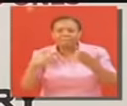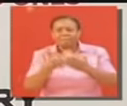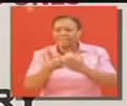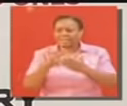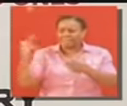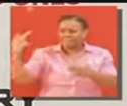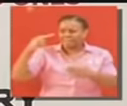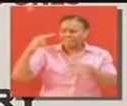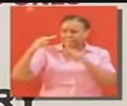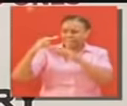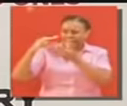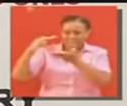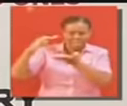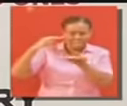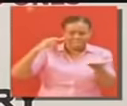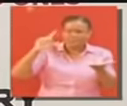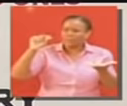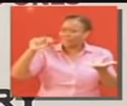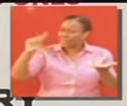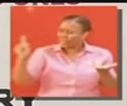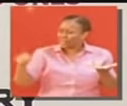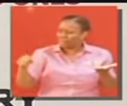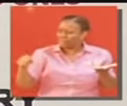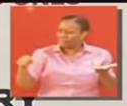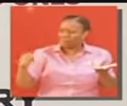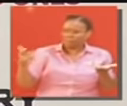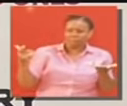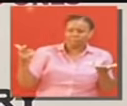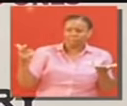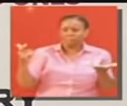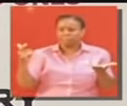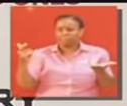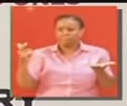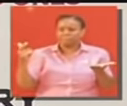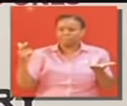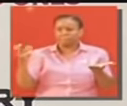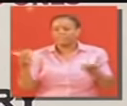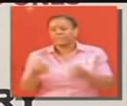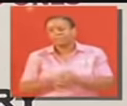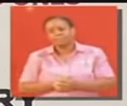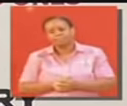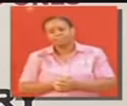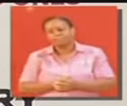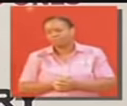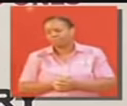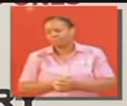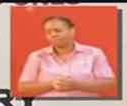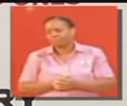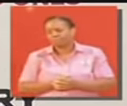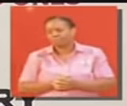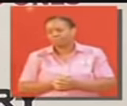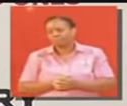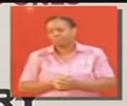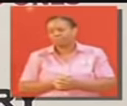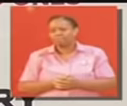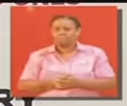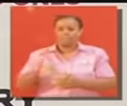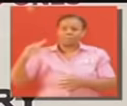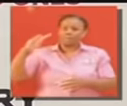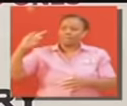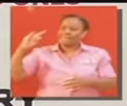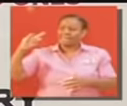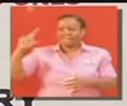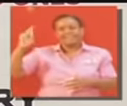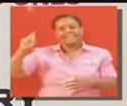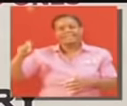transport routes have been adversely affected due to COVID. Planes have to do what is called cargo consolidation. They are not